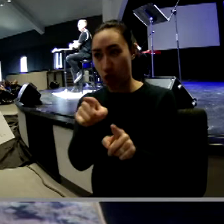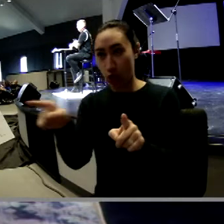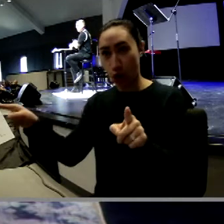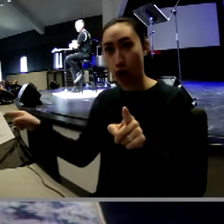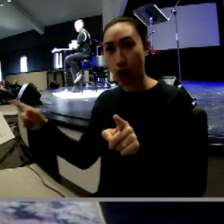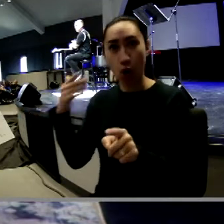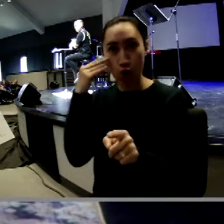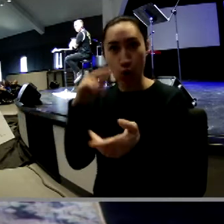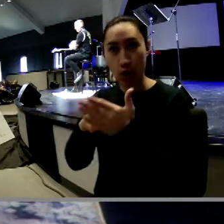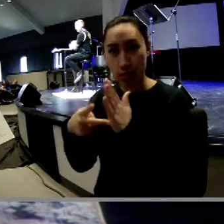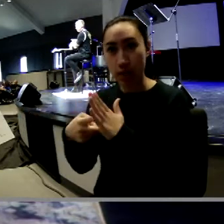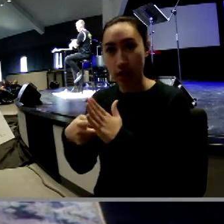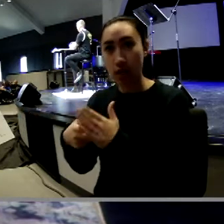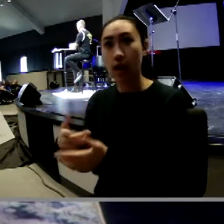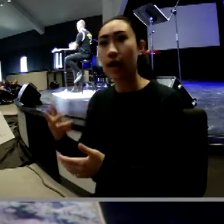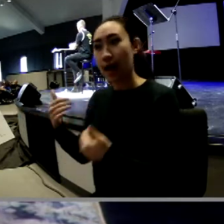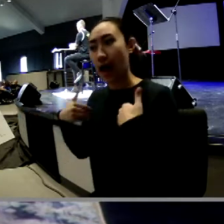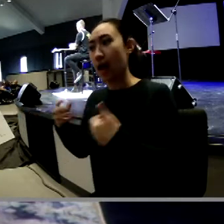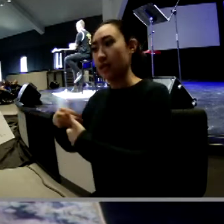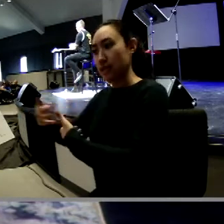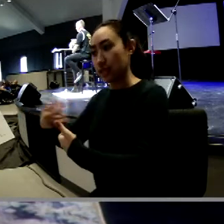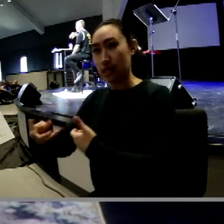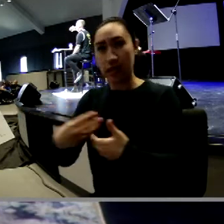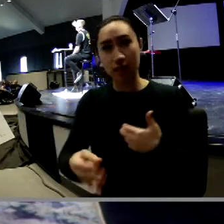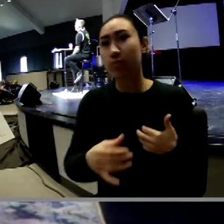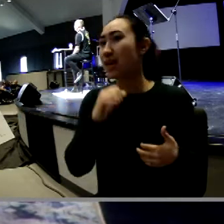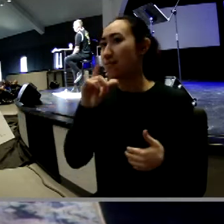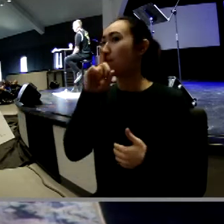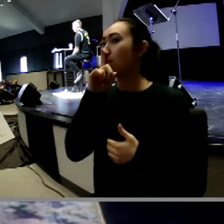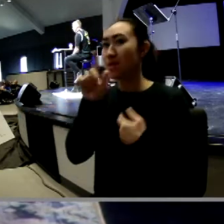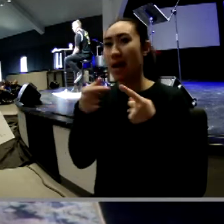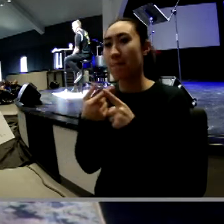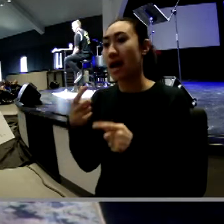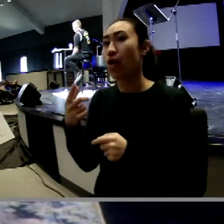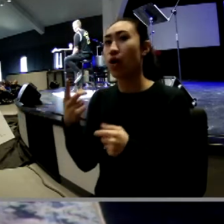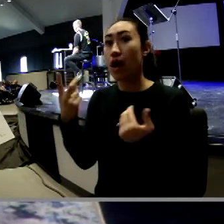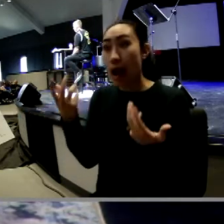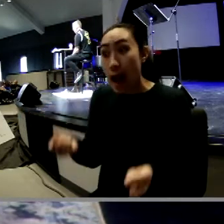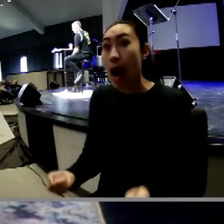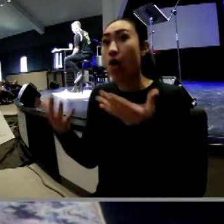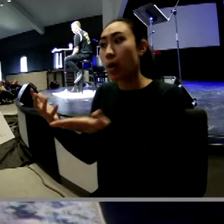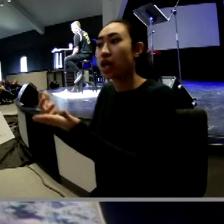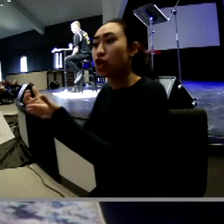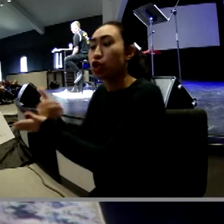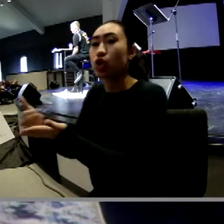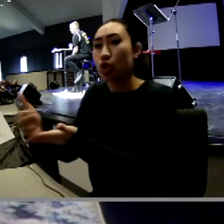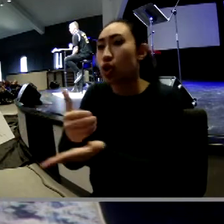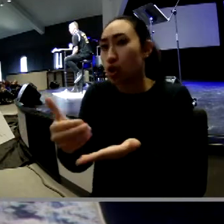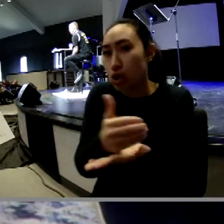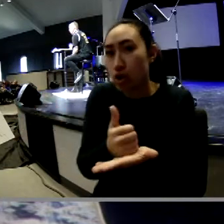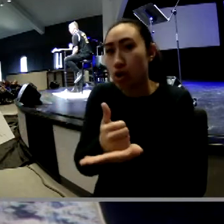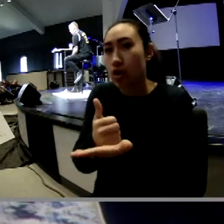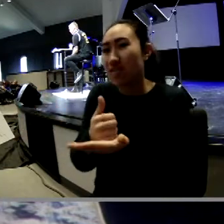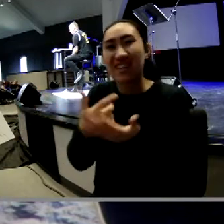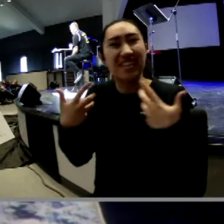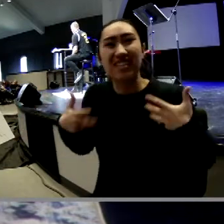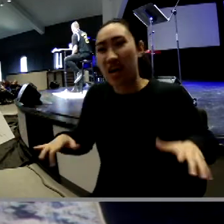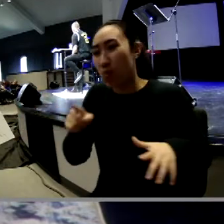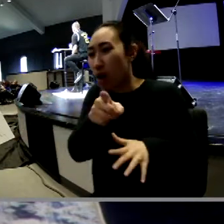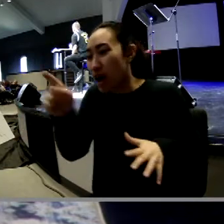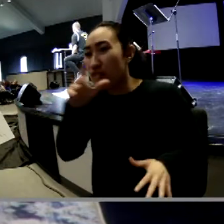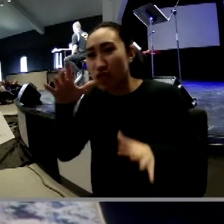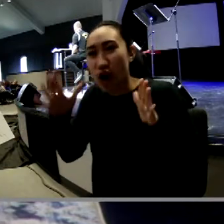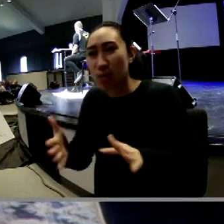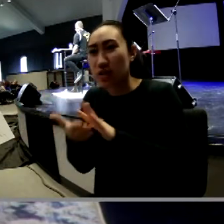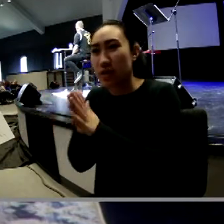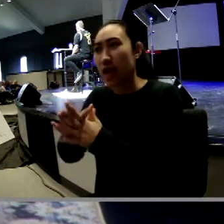Why would he plant seeds of comparison here in Matthew 13 only to deal with it in John 21 if he needed to deal with it?